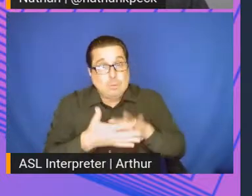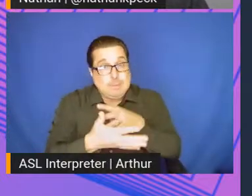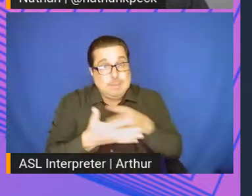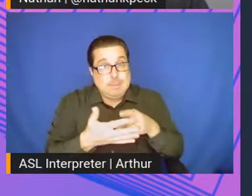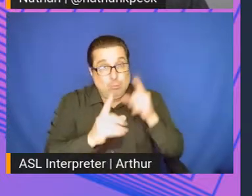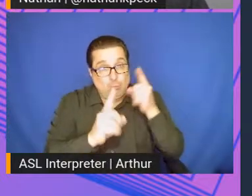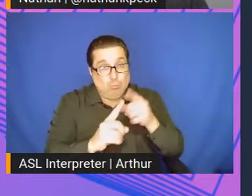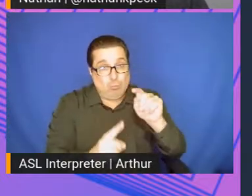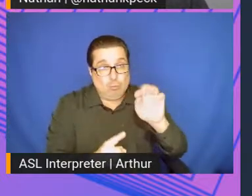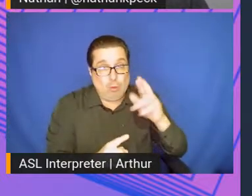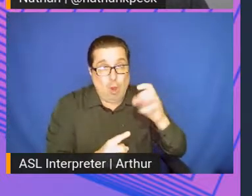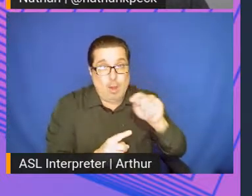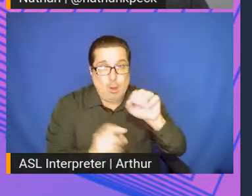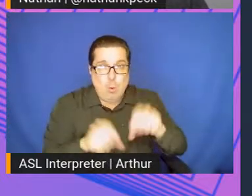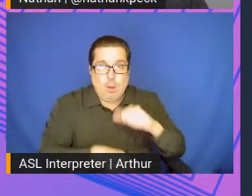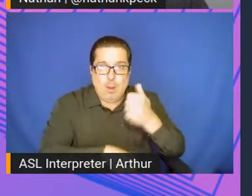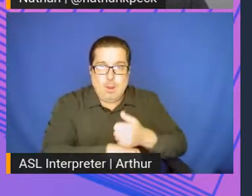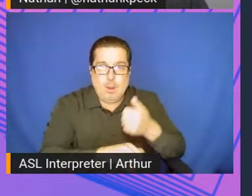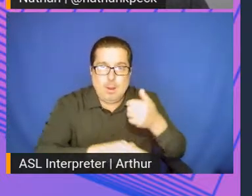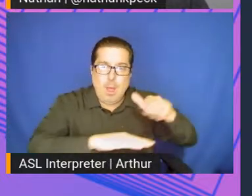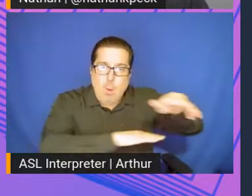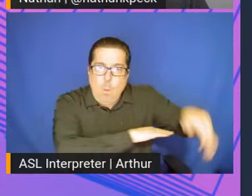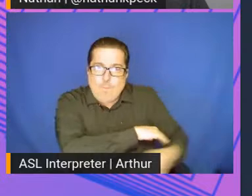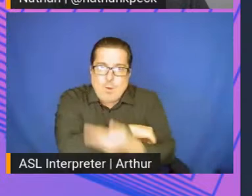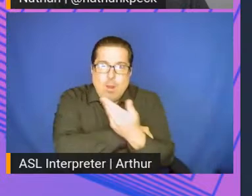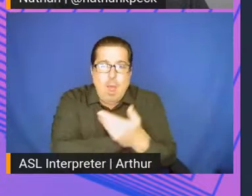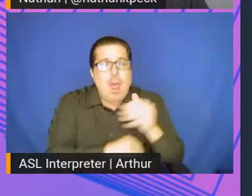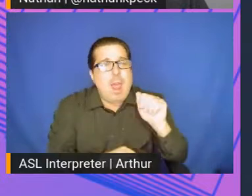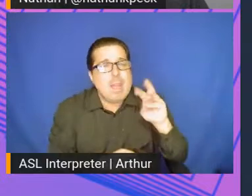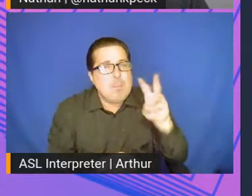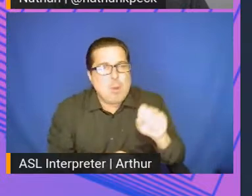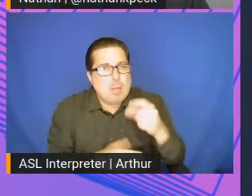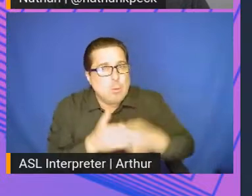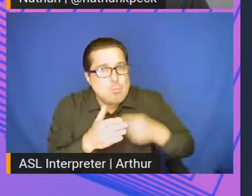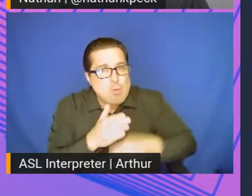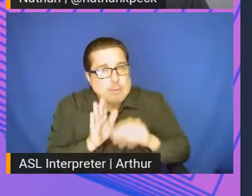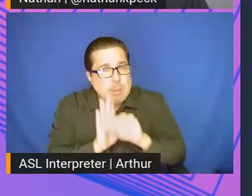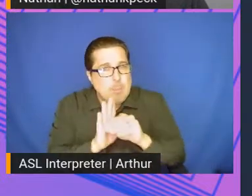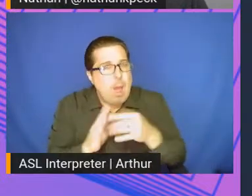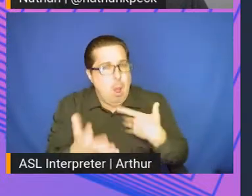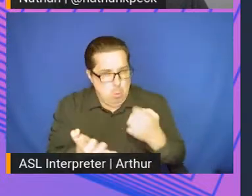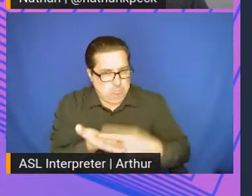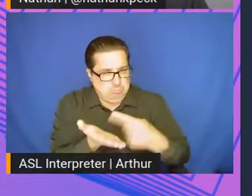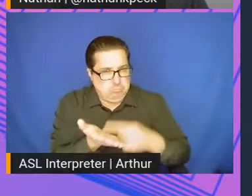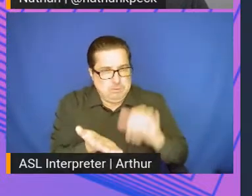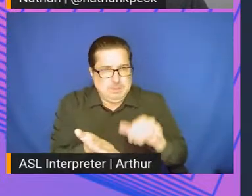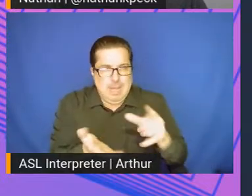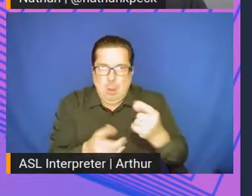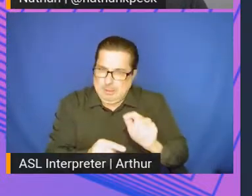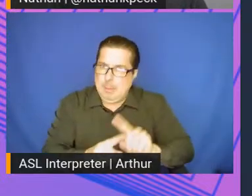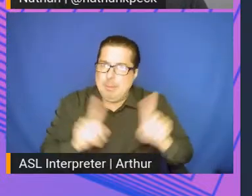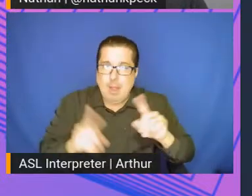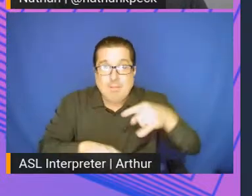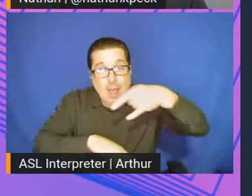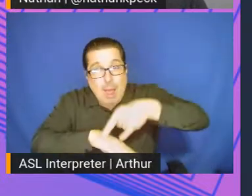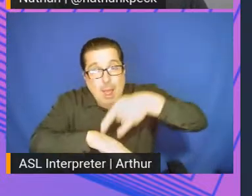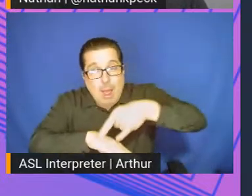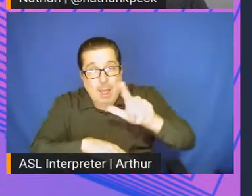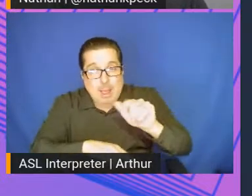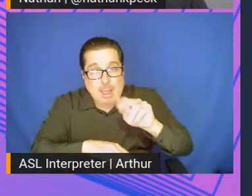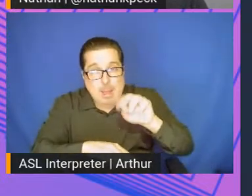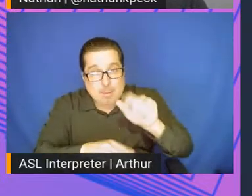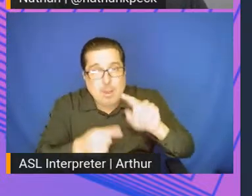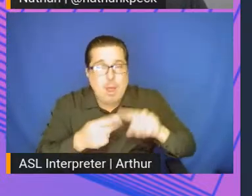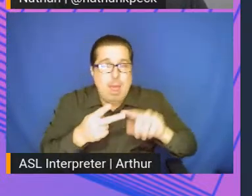Now, AWS Fargate, I do want to talk about the pricing model because it's different. Once again, you saw Lambda pricing model, you saw AppRunner pricing model.